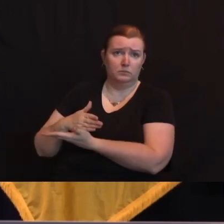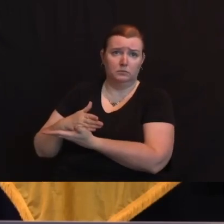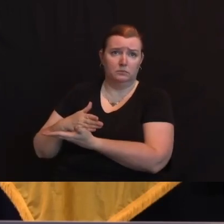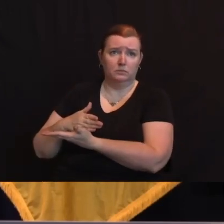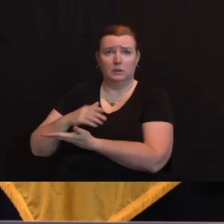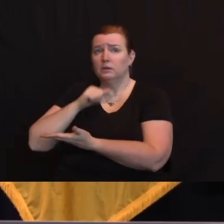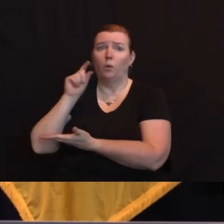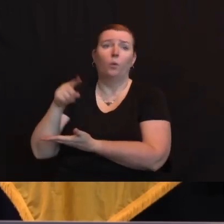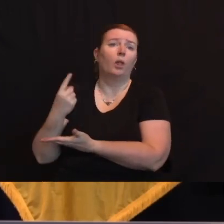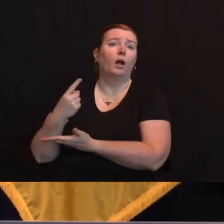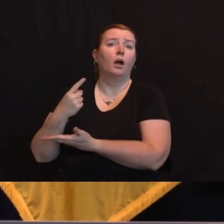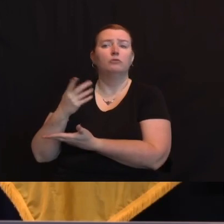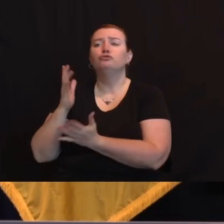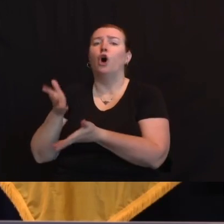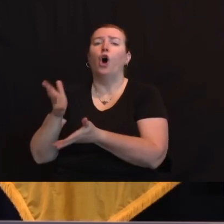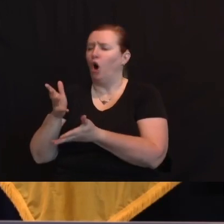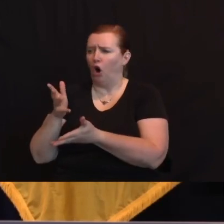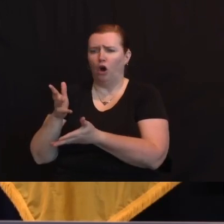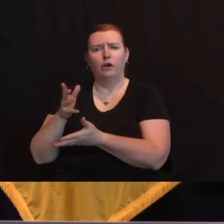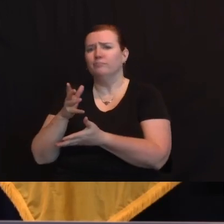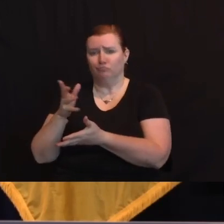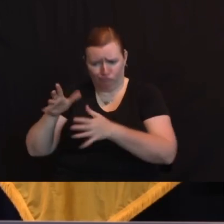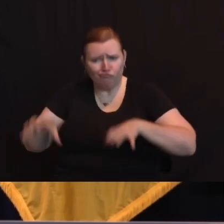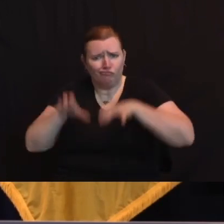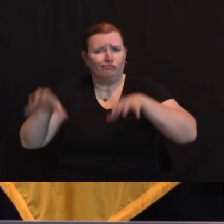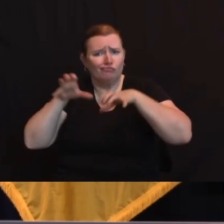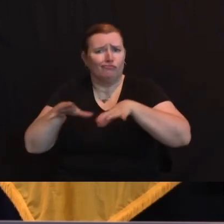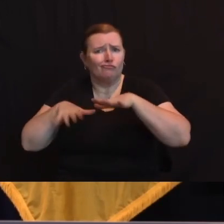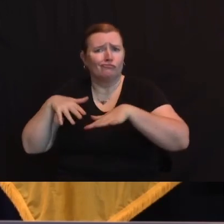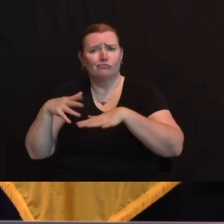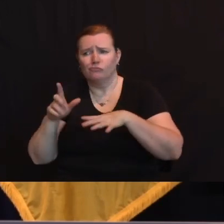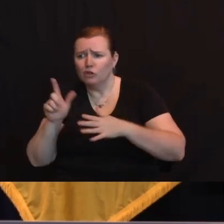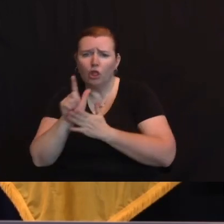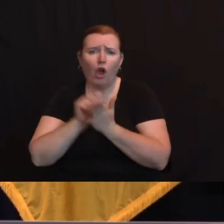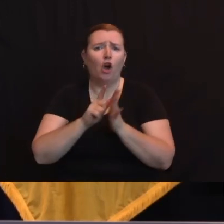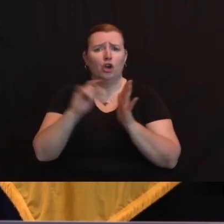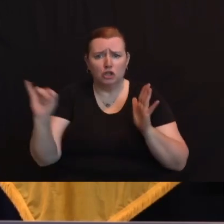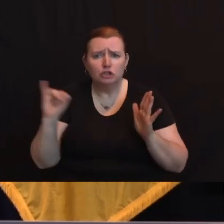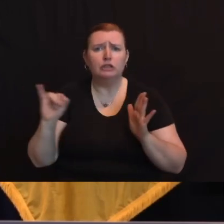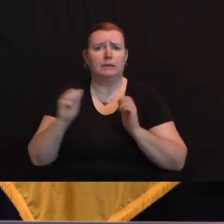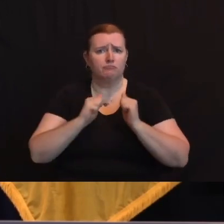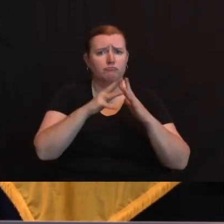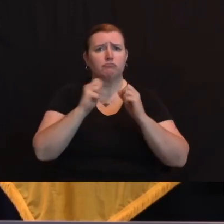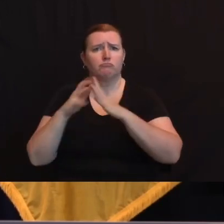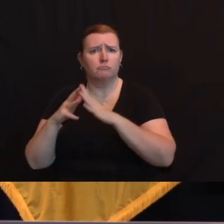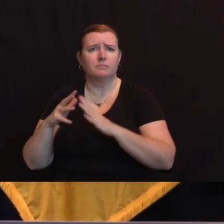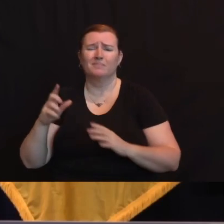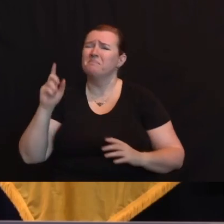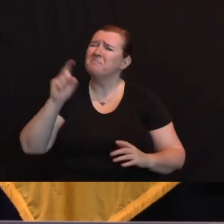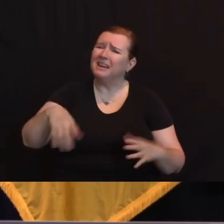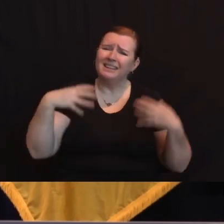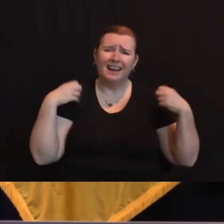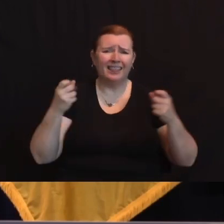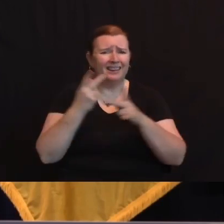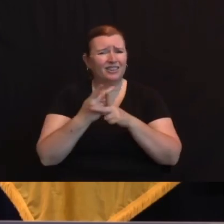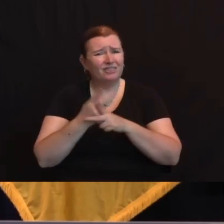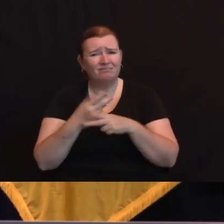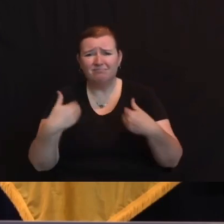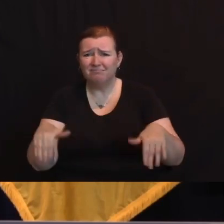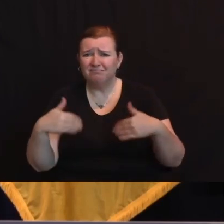that's one example of something that we hope: access to health care, social determinants of health, disproportionate presence in